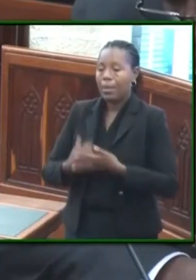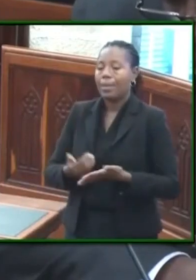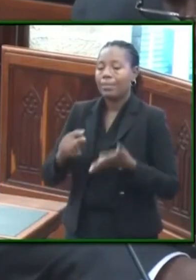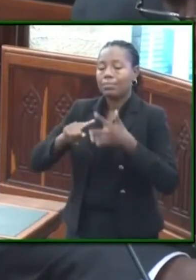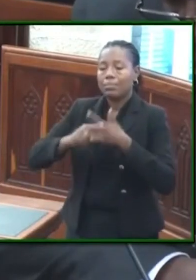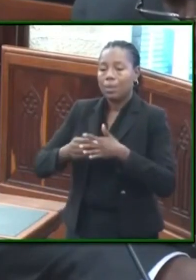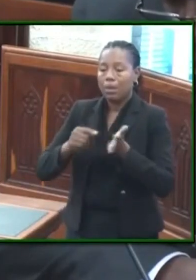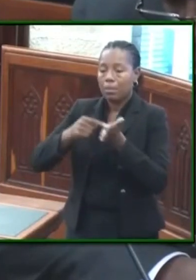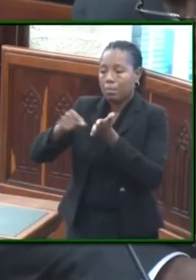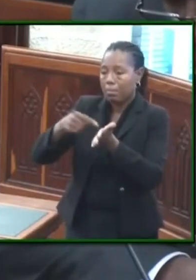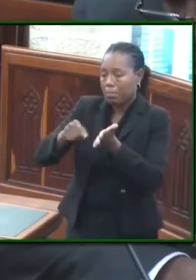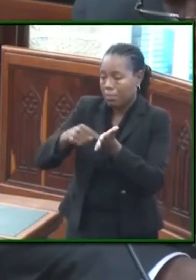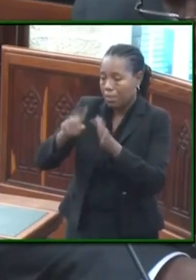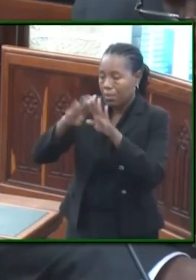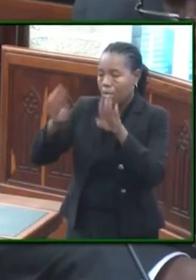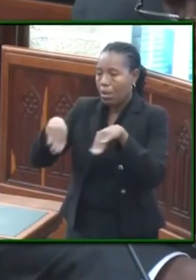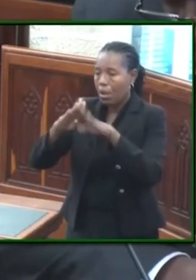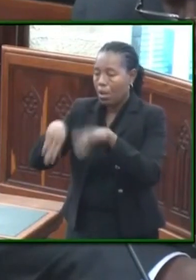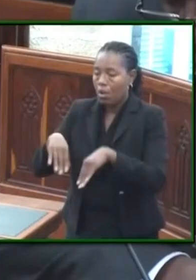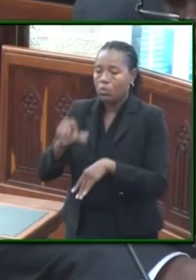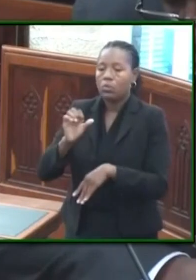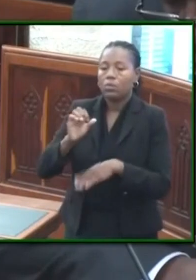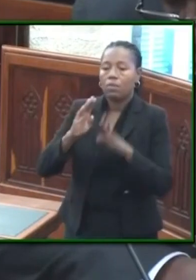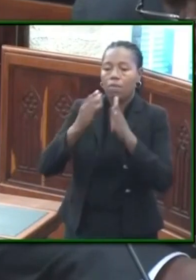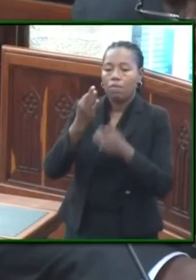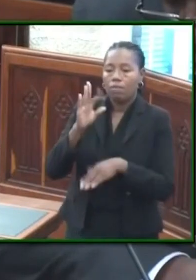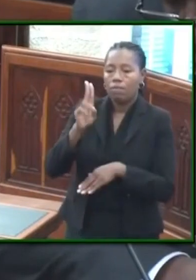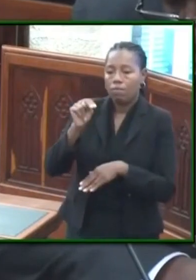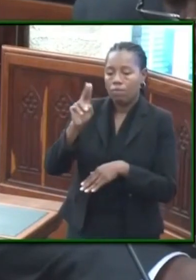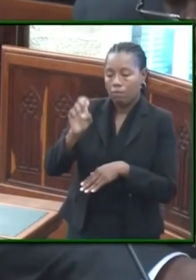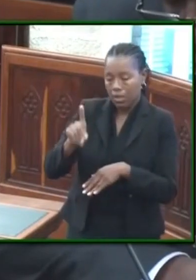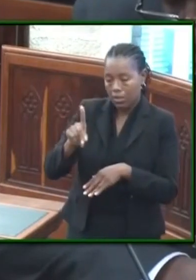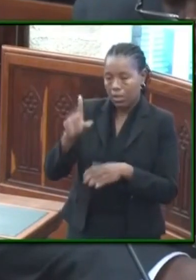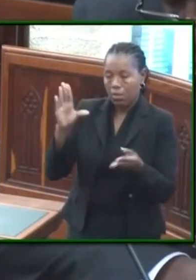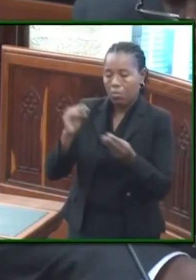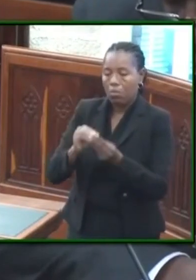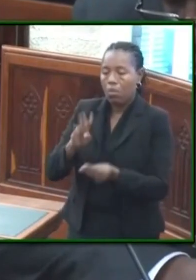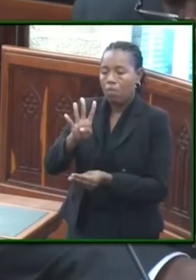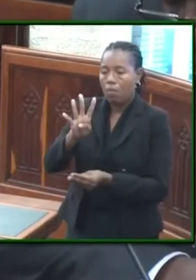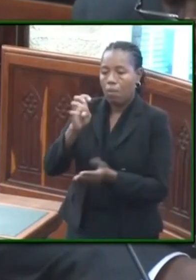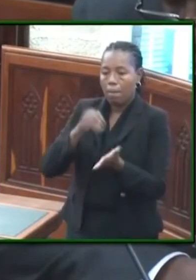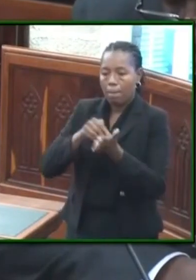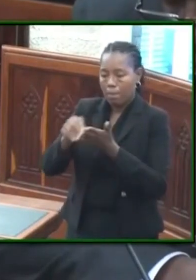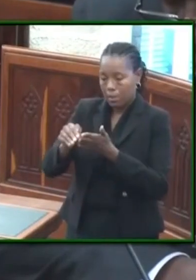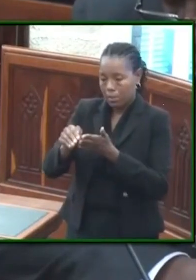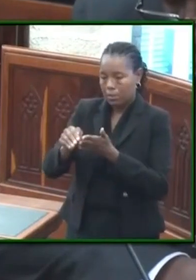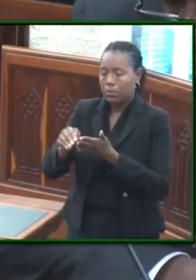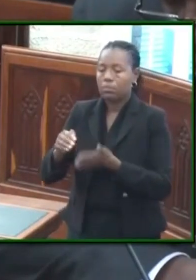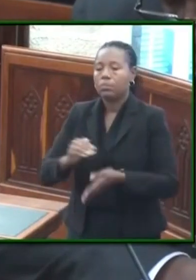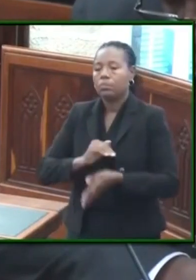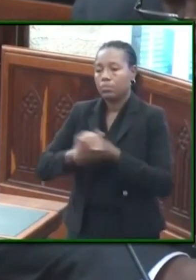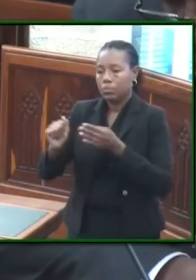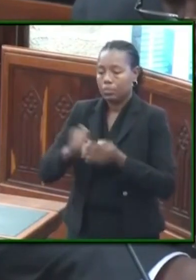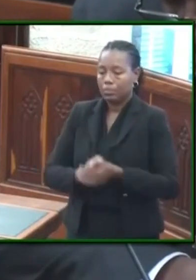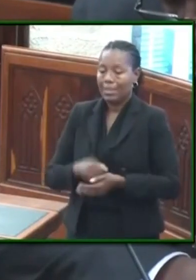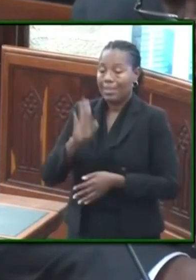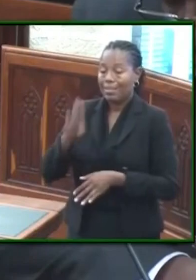to the Housing Credit Fund to the tune of $4 million. This government covers the upfront land and development